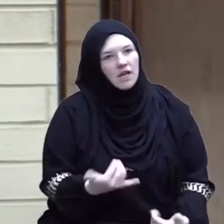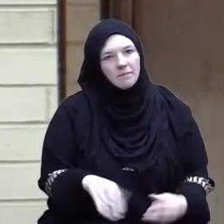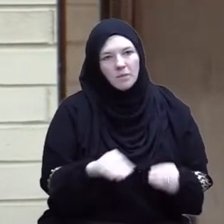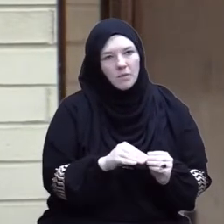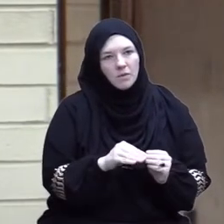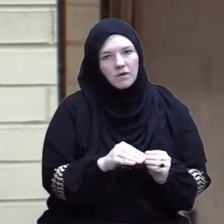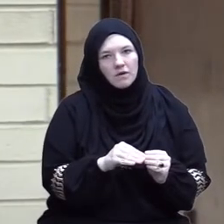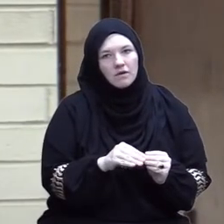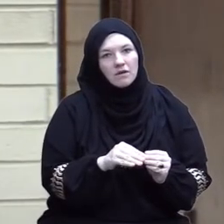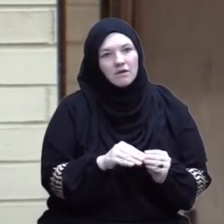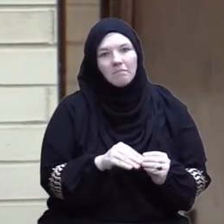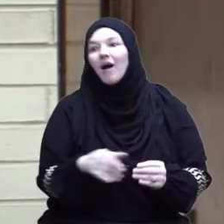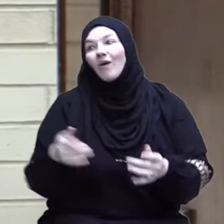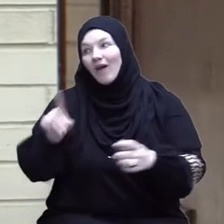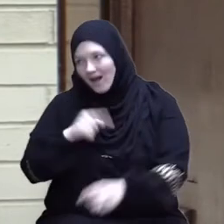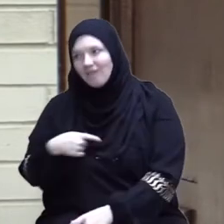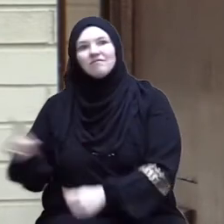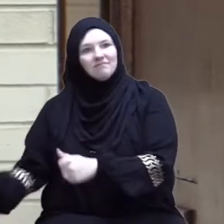people.